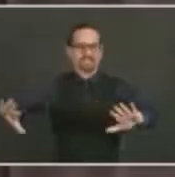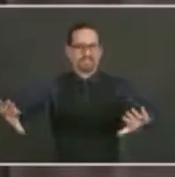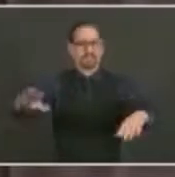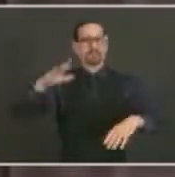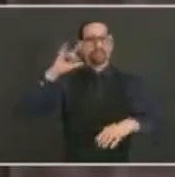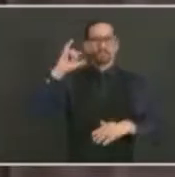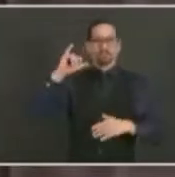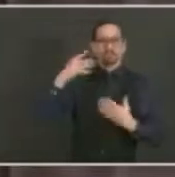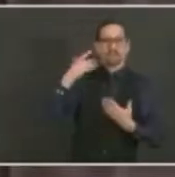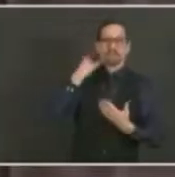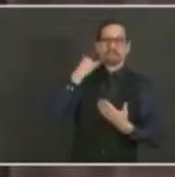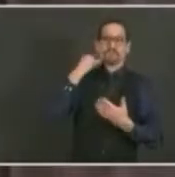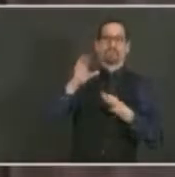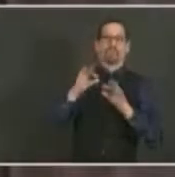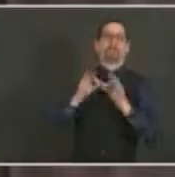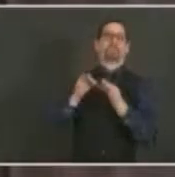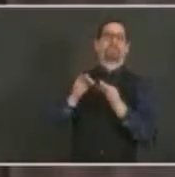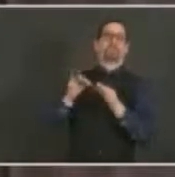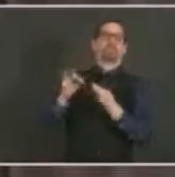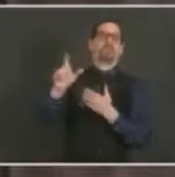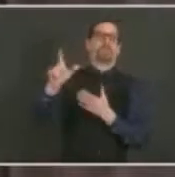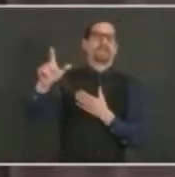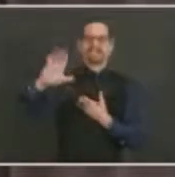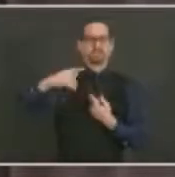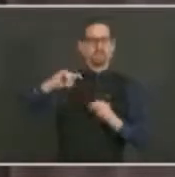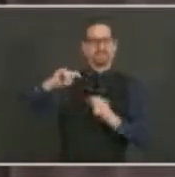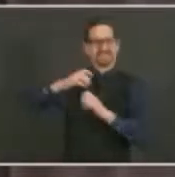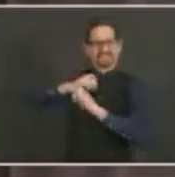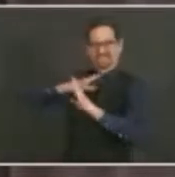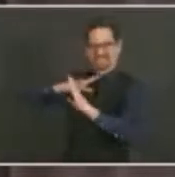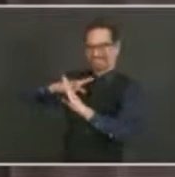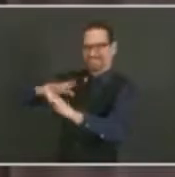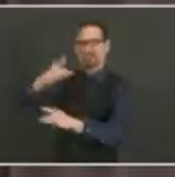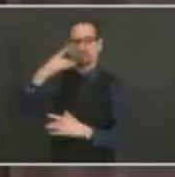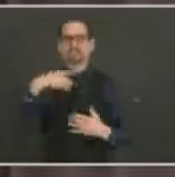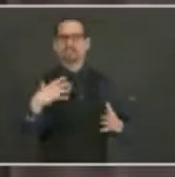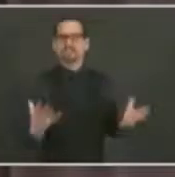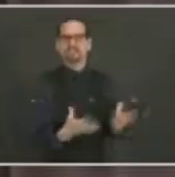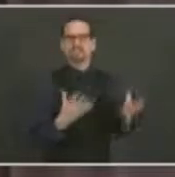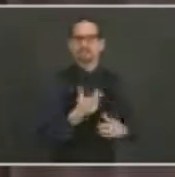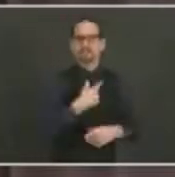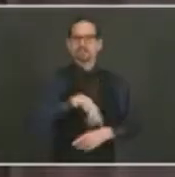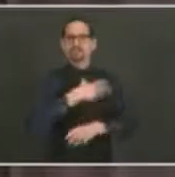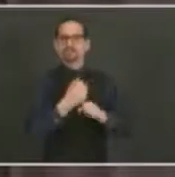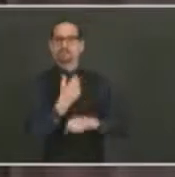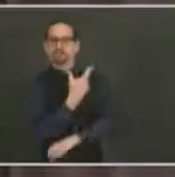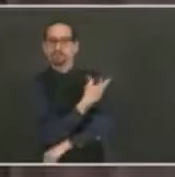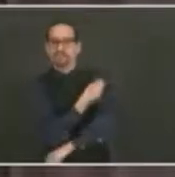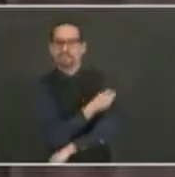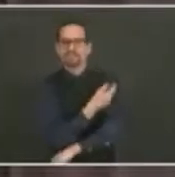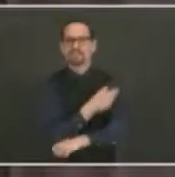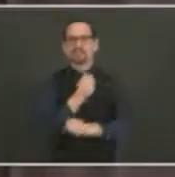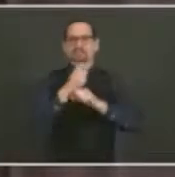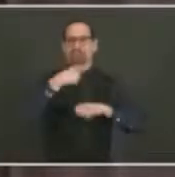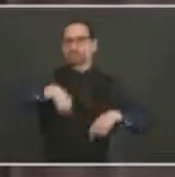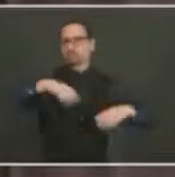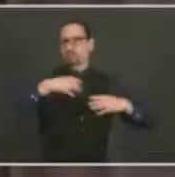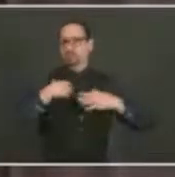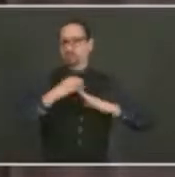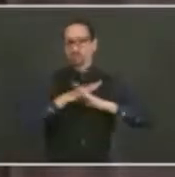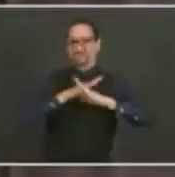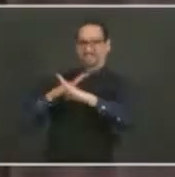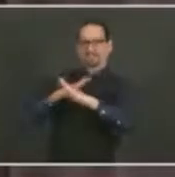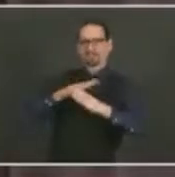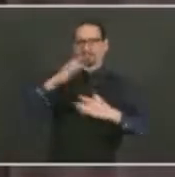Island, the more time we have to vaccinate people, to help ensure that people are following the protective